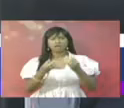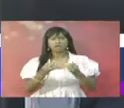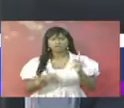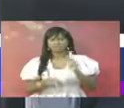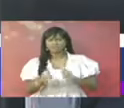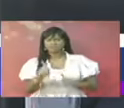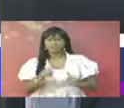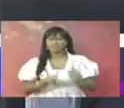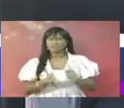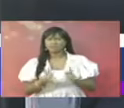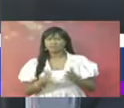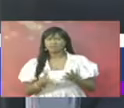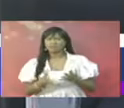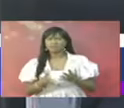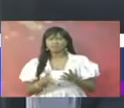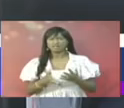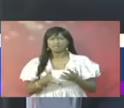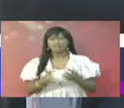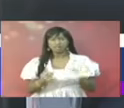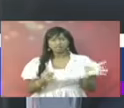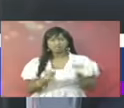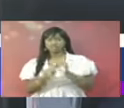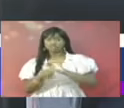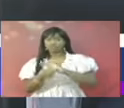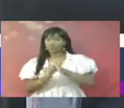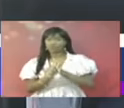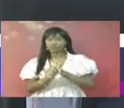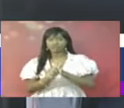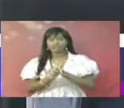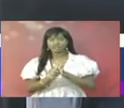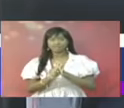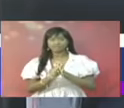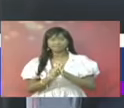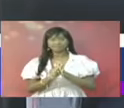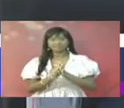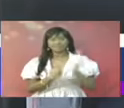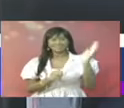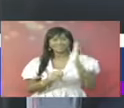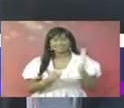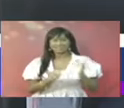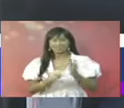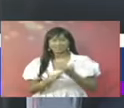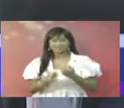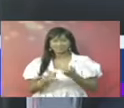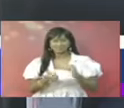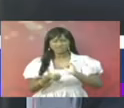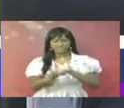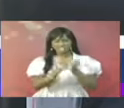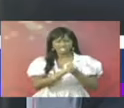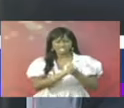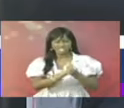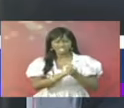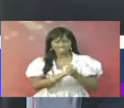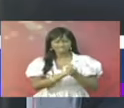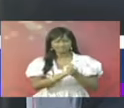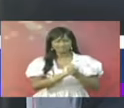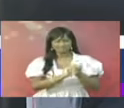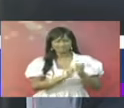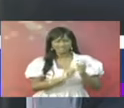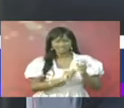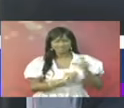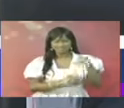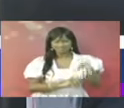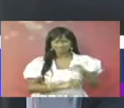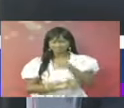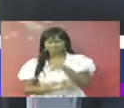that have been diagnosed with COVID-19 was never really disaggregated by nationality for several reasons. One of